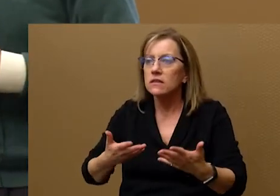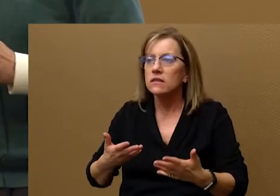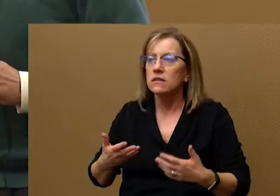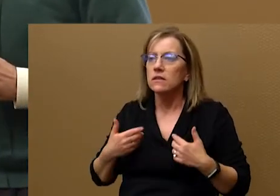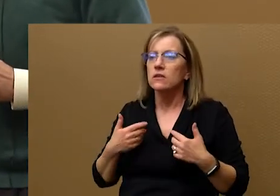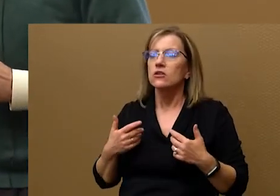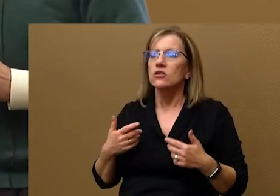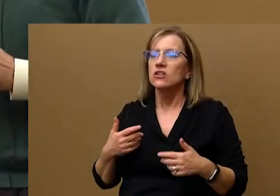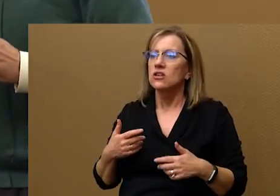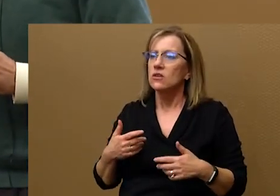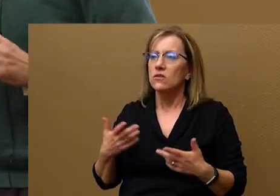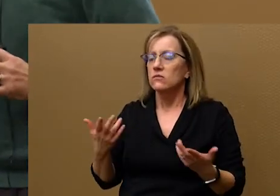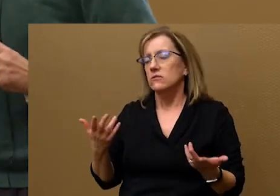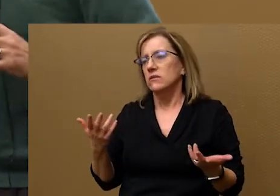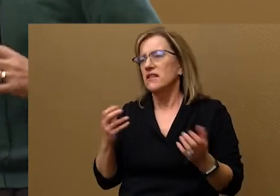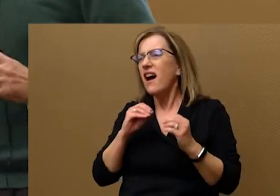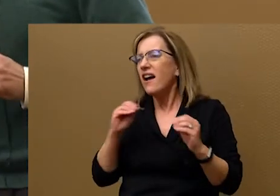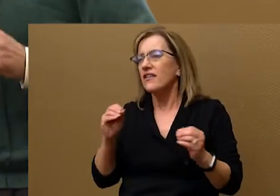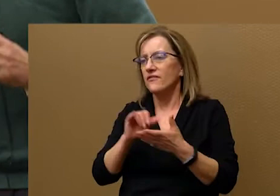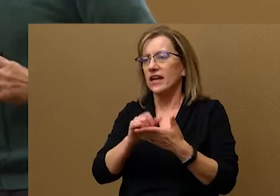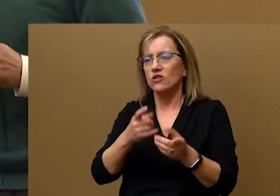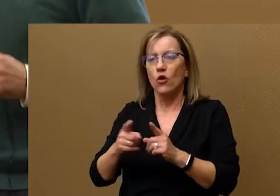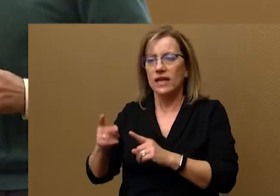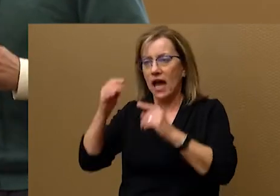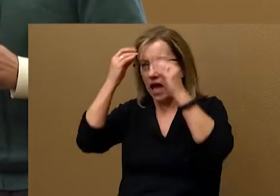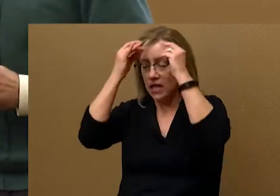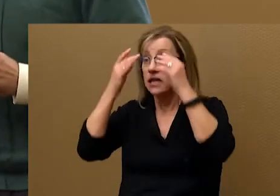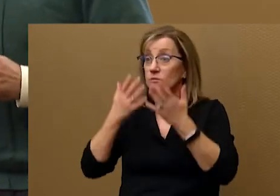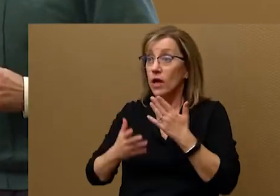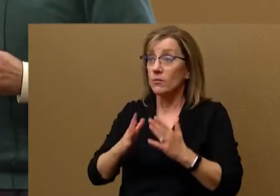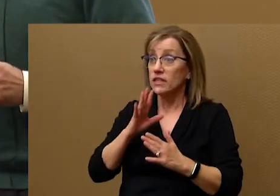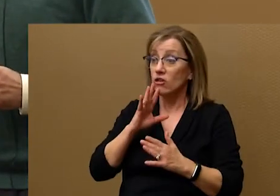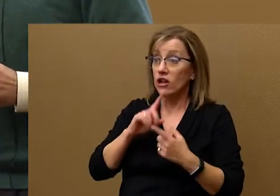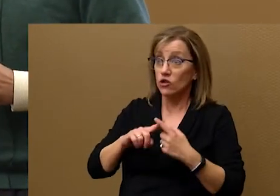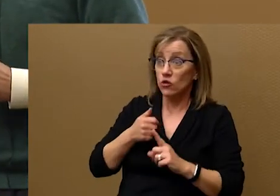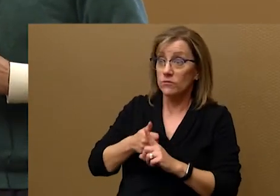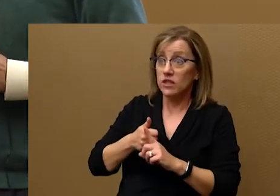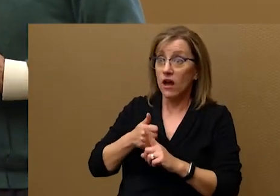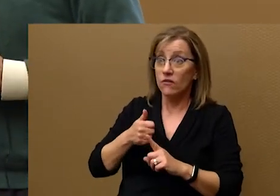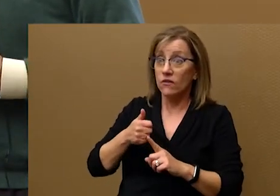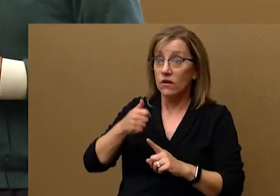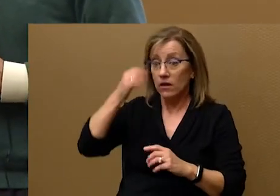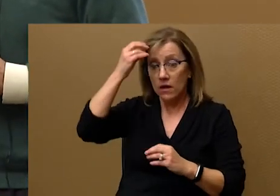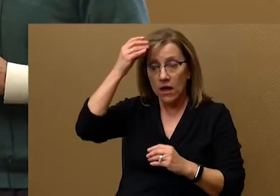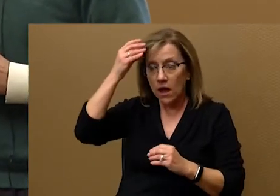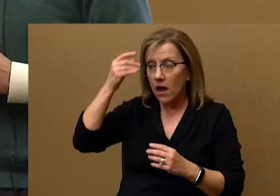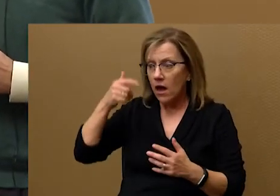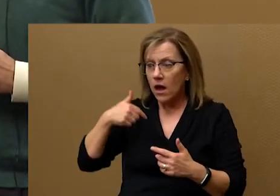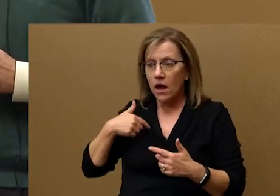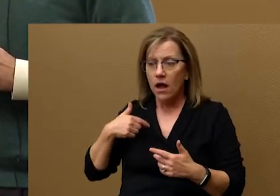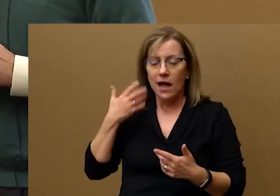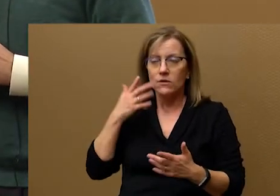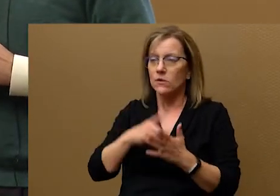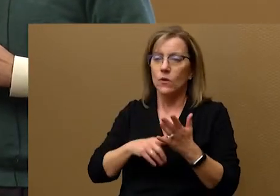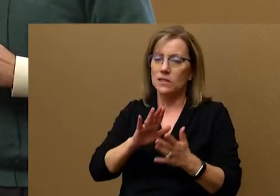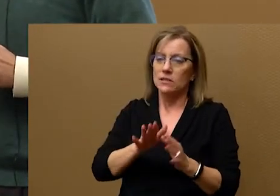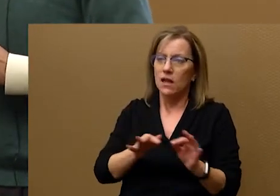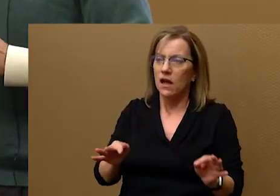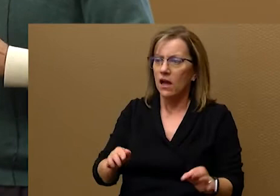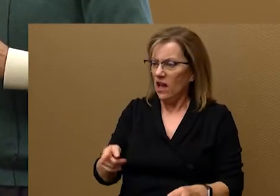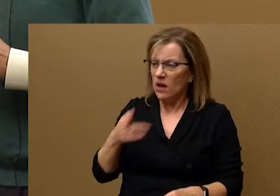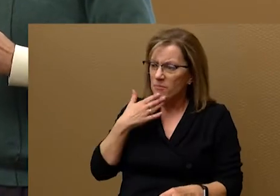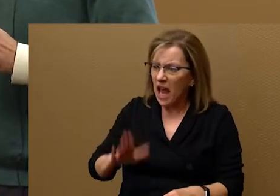consequences skills. Not there. Better watch out, cool down. Probably that isn't going on at all. He probably is talking to himself along the lines